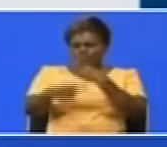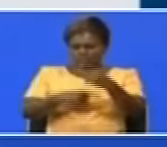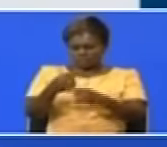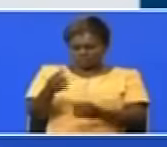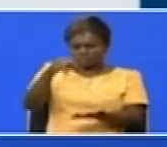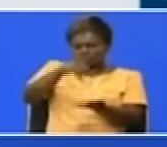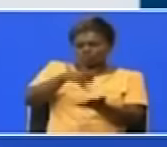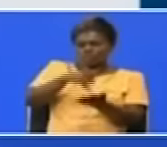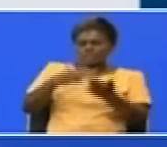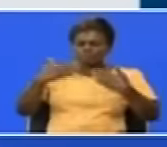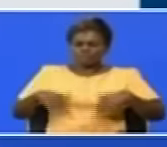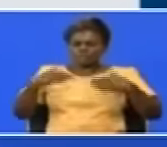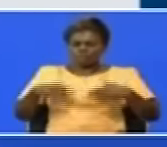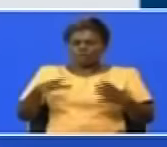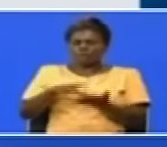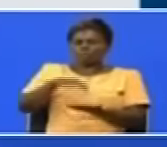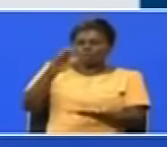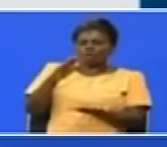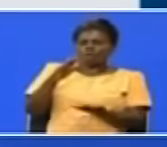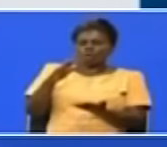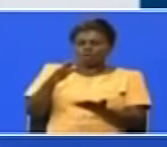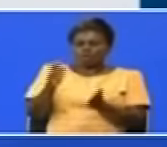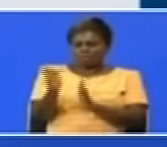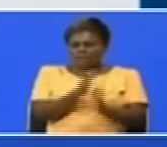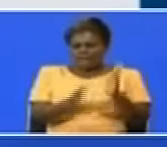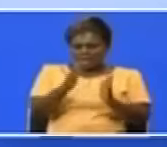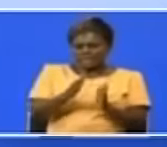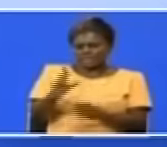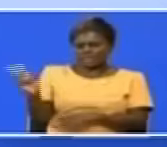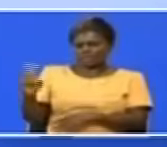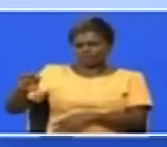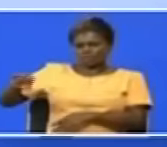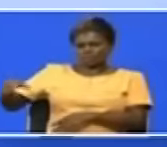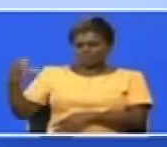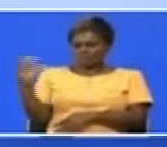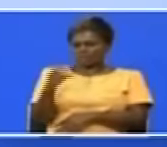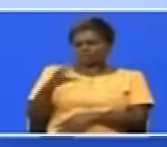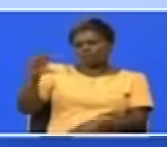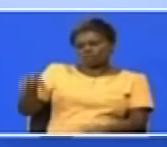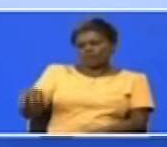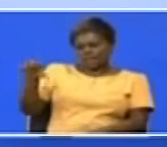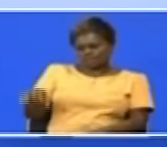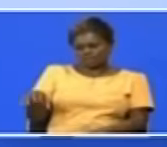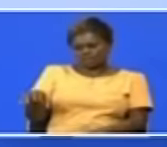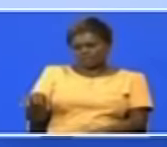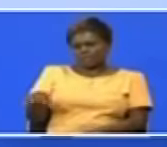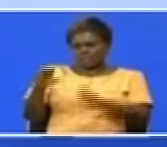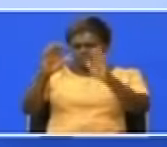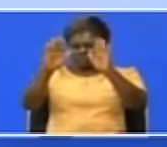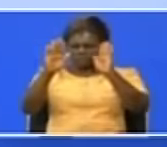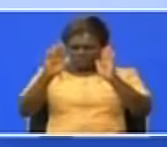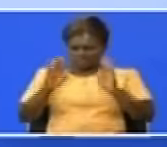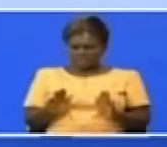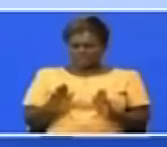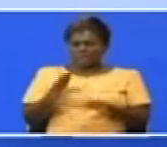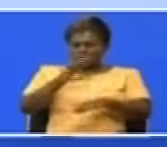factor in population increase and urbanization of Nairobi city. Capital markets have is one of the key significant place